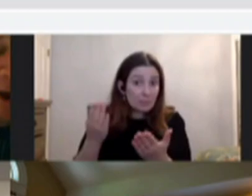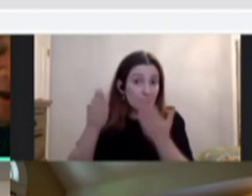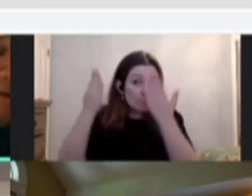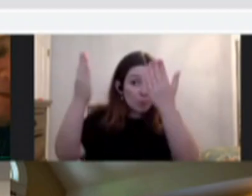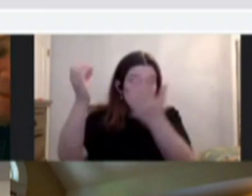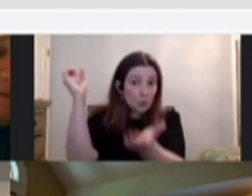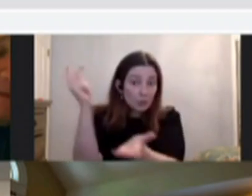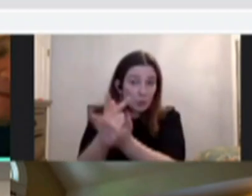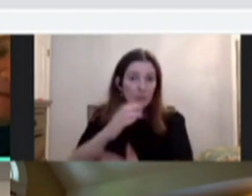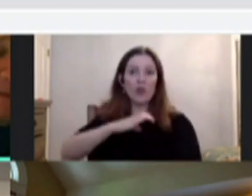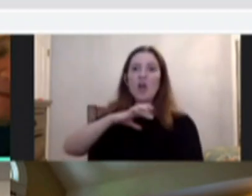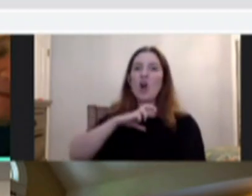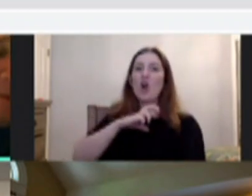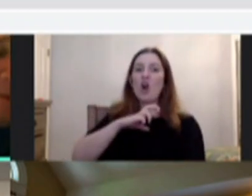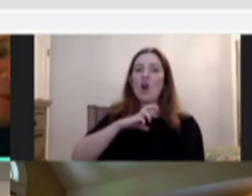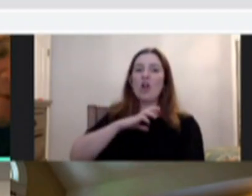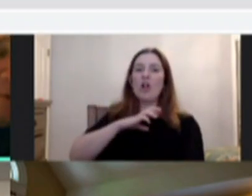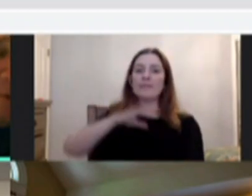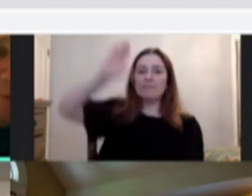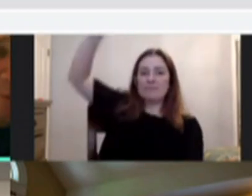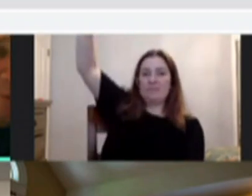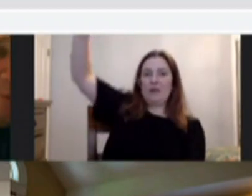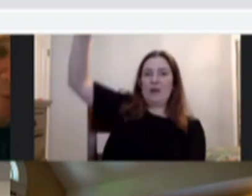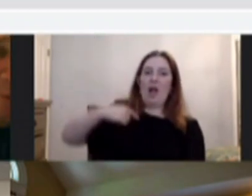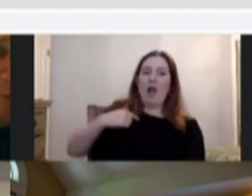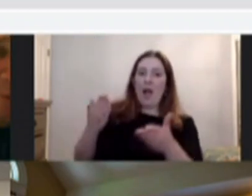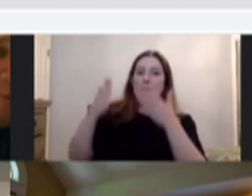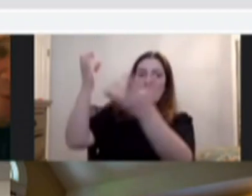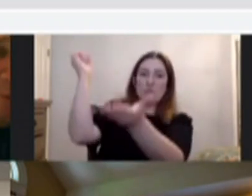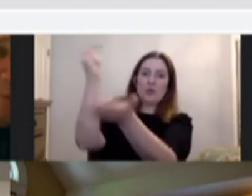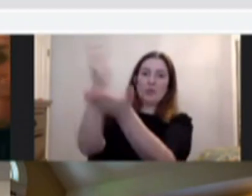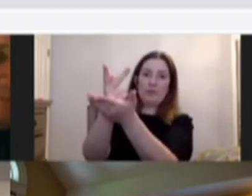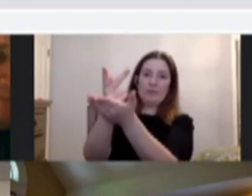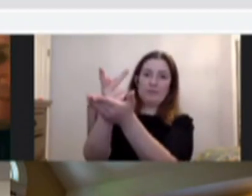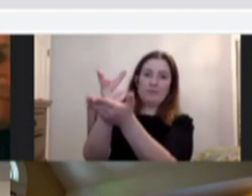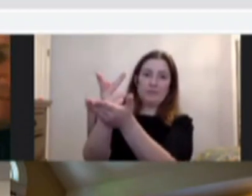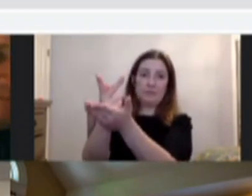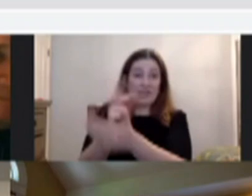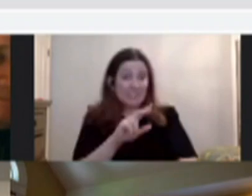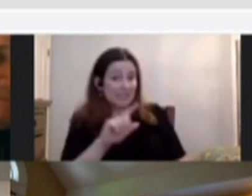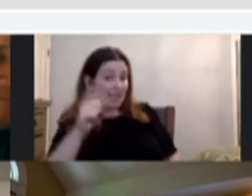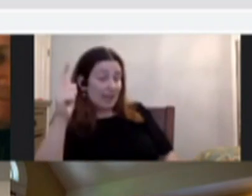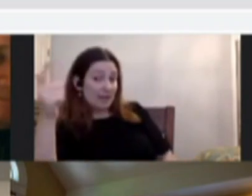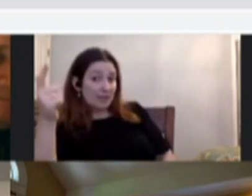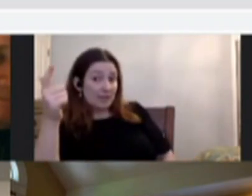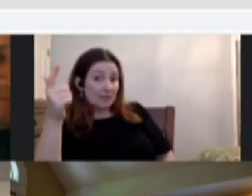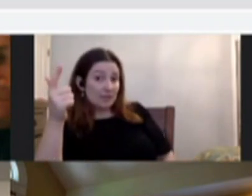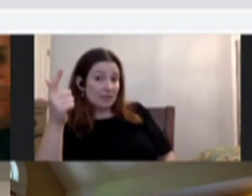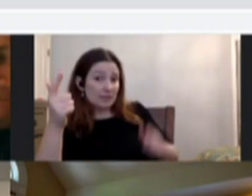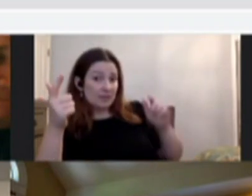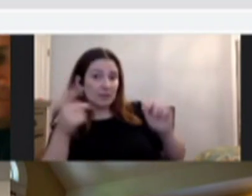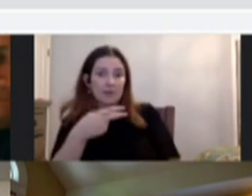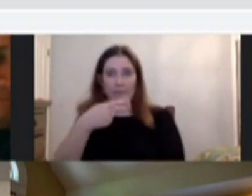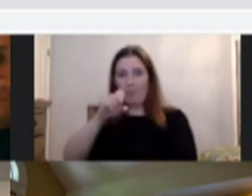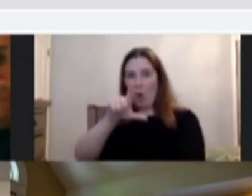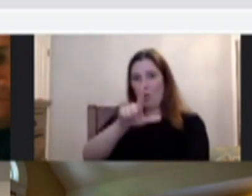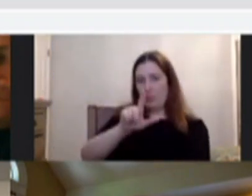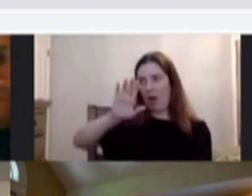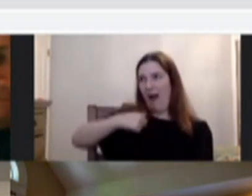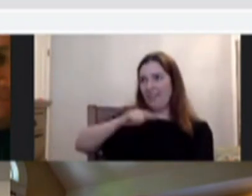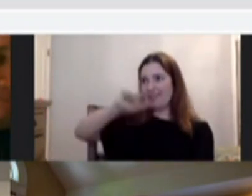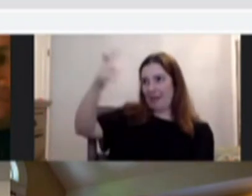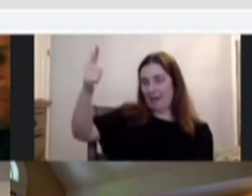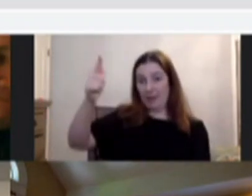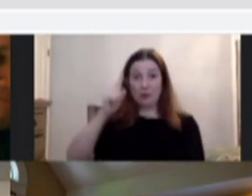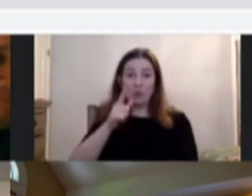approve? is Carl. This is Carl. I make a motion to approve. Any seconds? I second. It's Paul. All